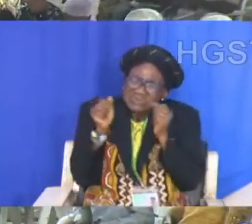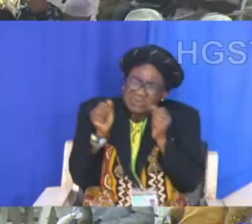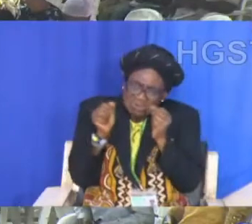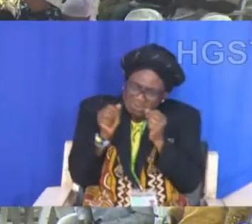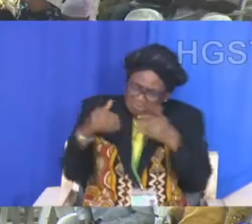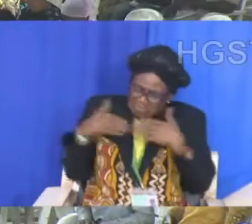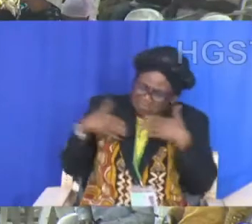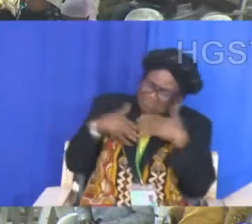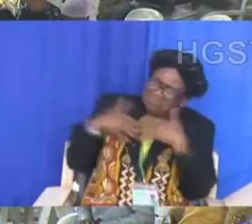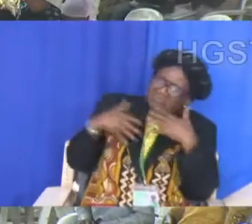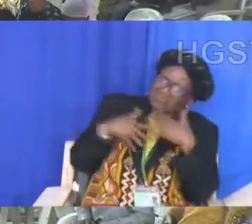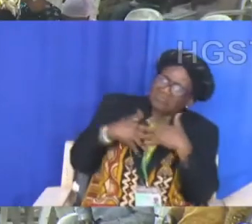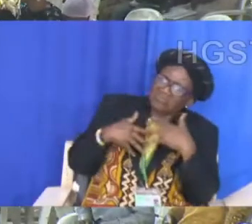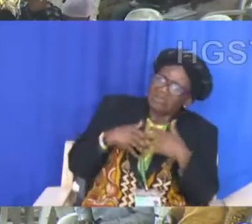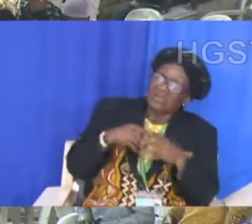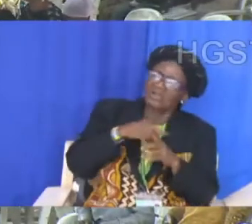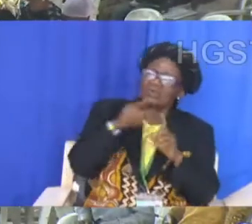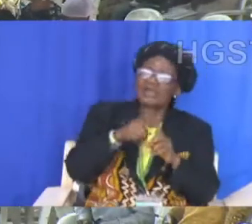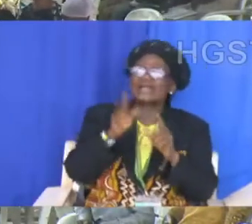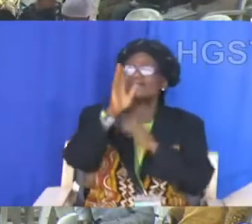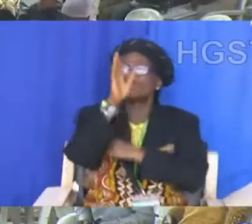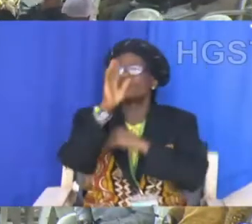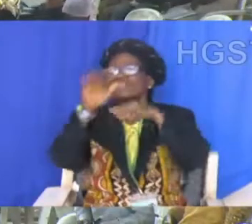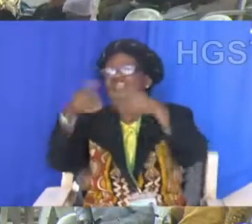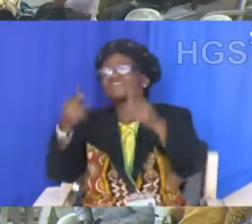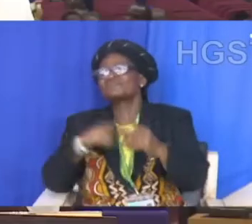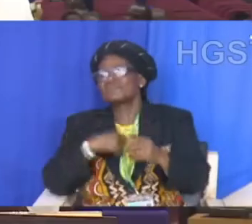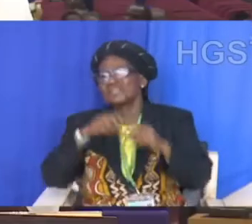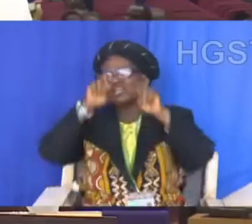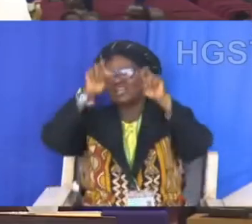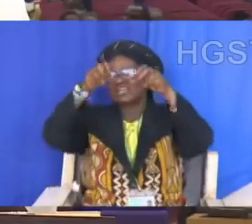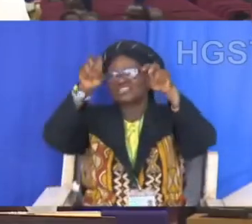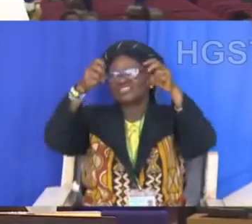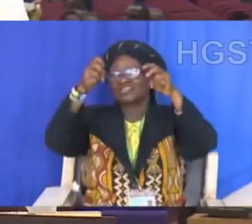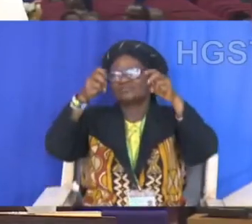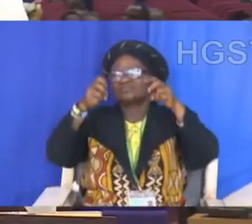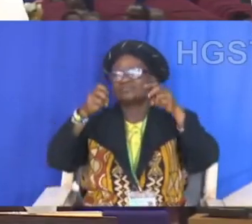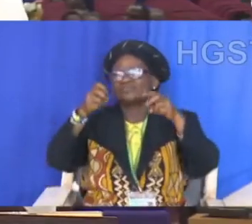when the Lord gave me the theme for tonight.